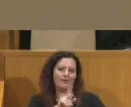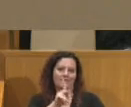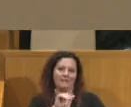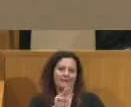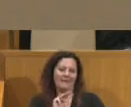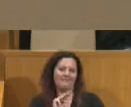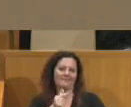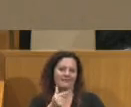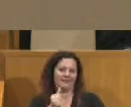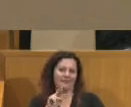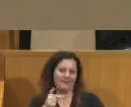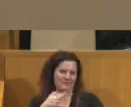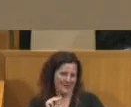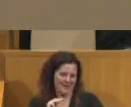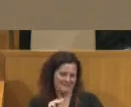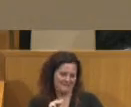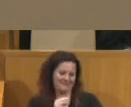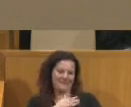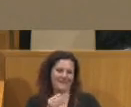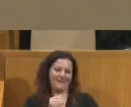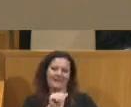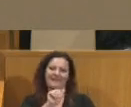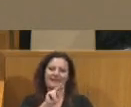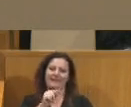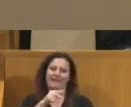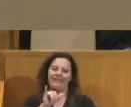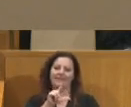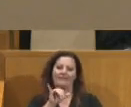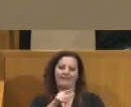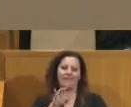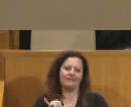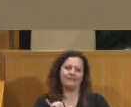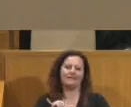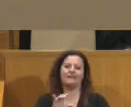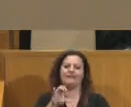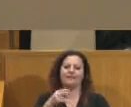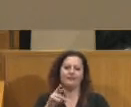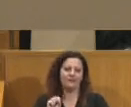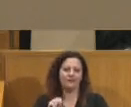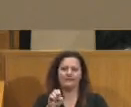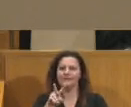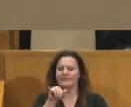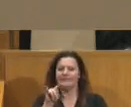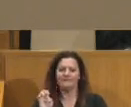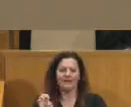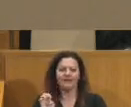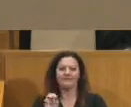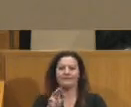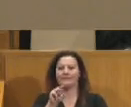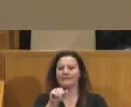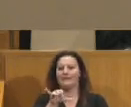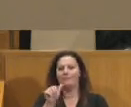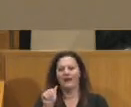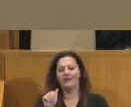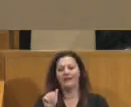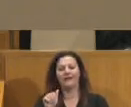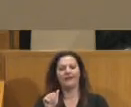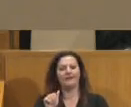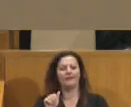place at the end of this term than it is now in the beginning. And all of us in city government will be able to take pride in the part that we played in our city's